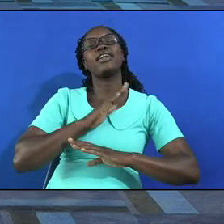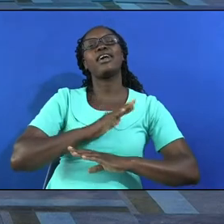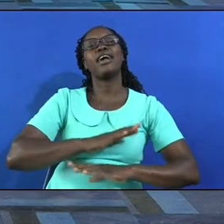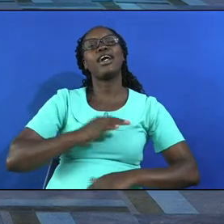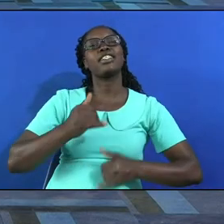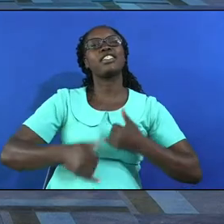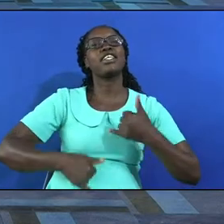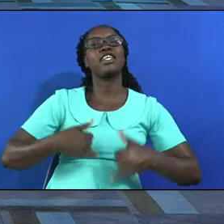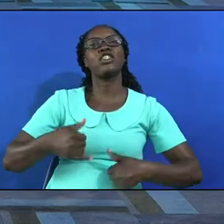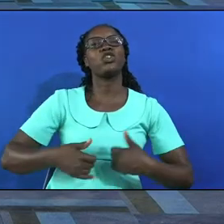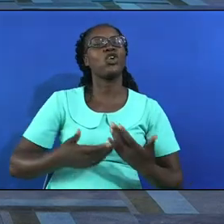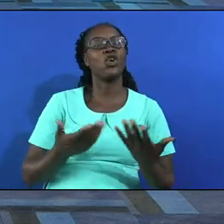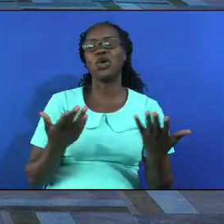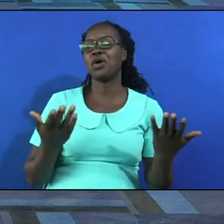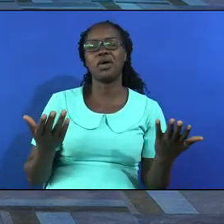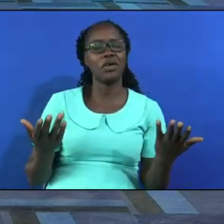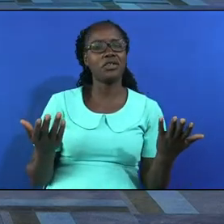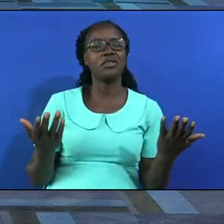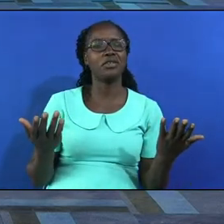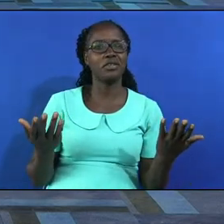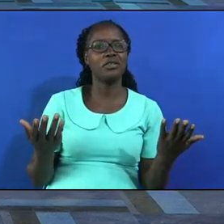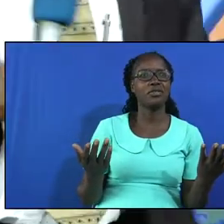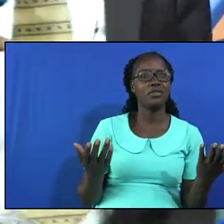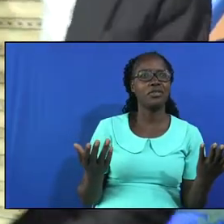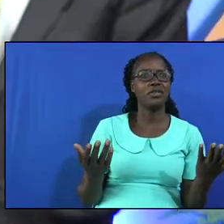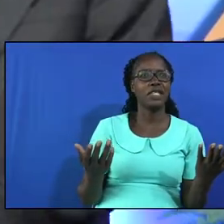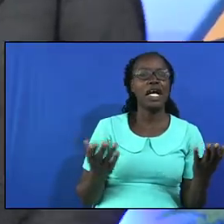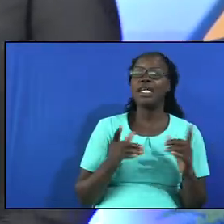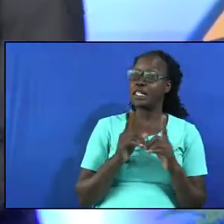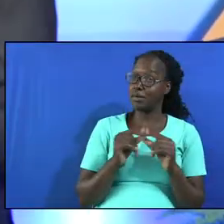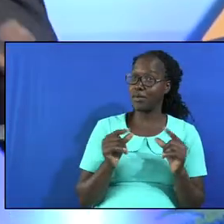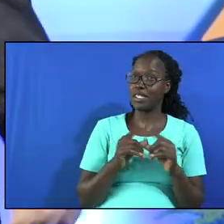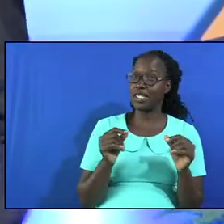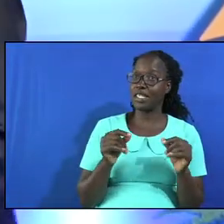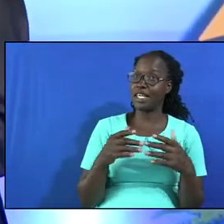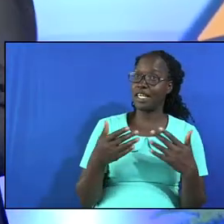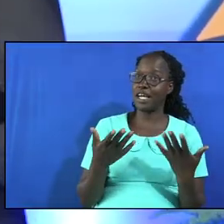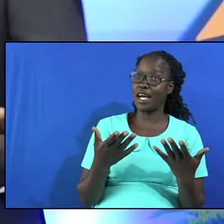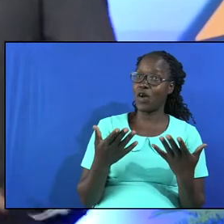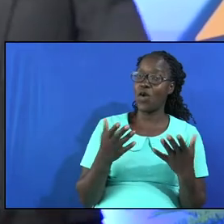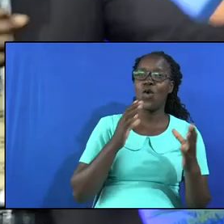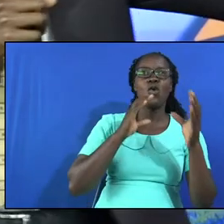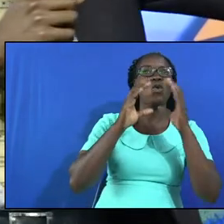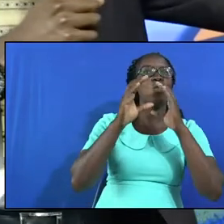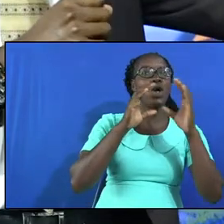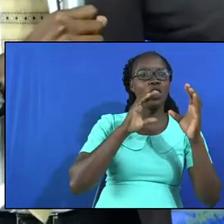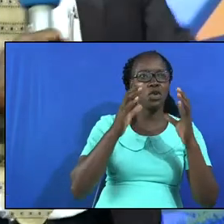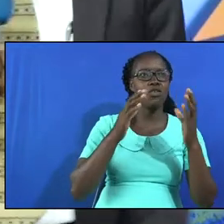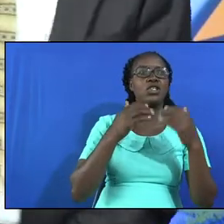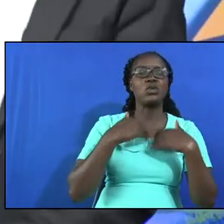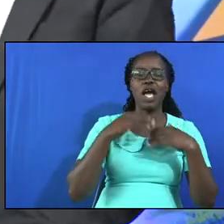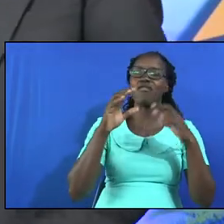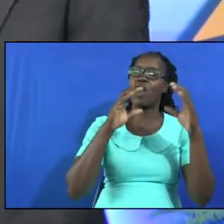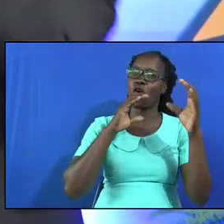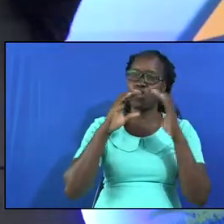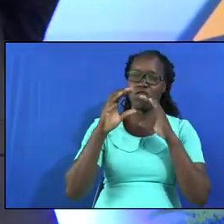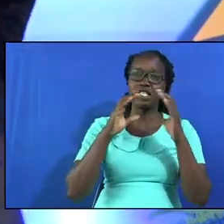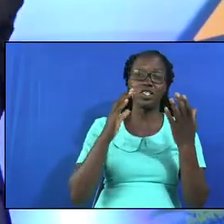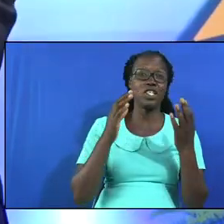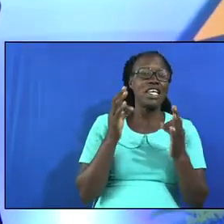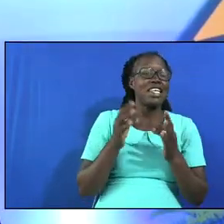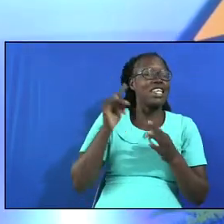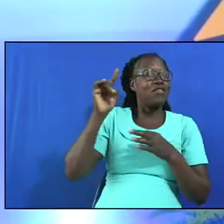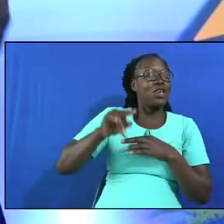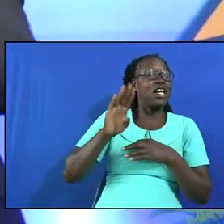enjoy. Let's do what? Relax. Let's enjoy the message. And that's how we converse. Let's have a conversation. If